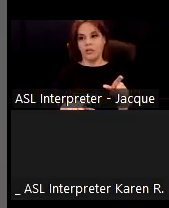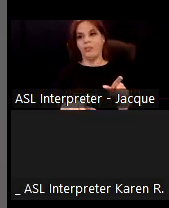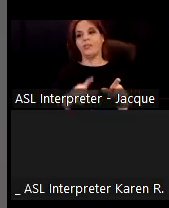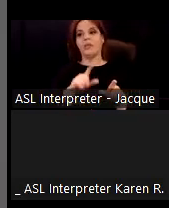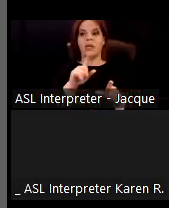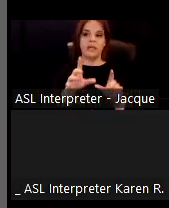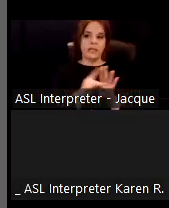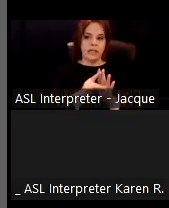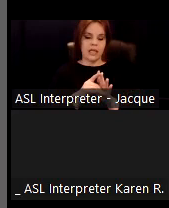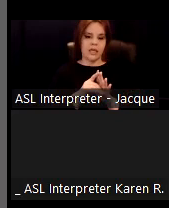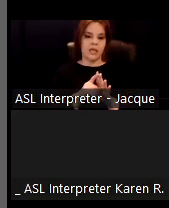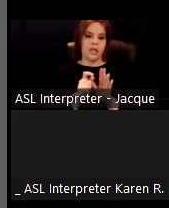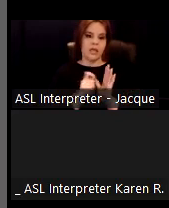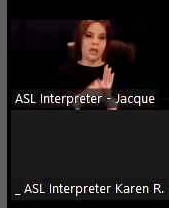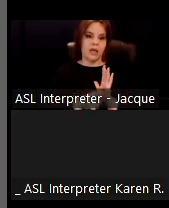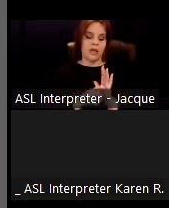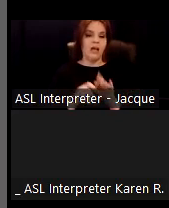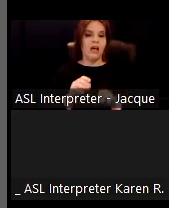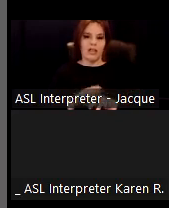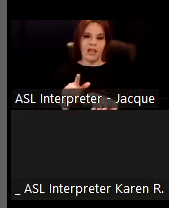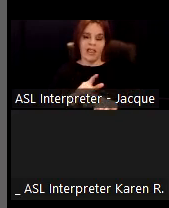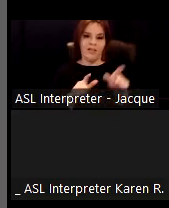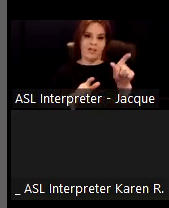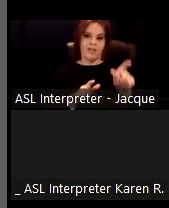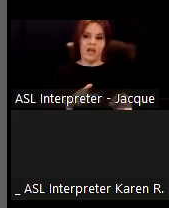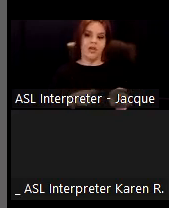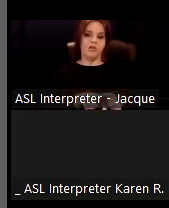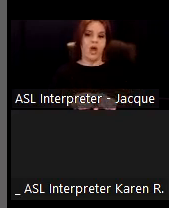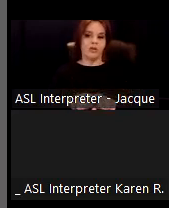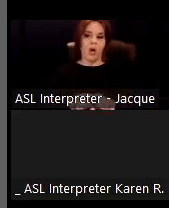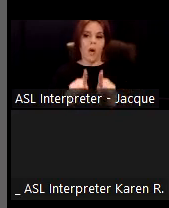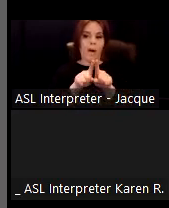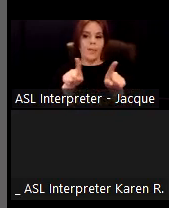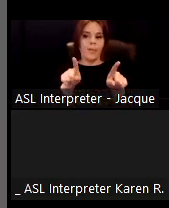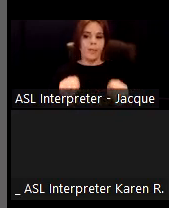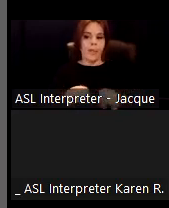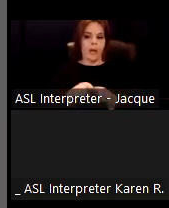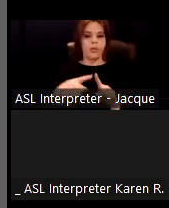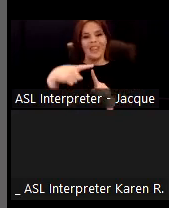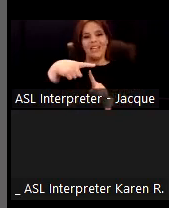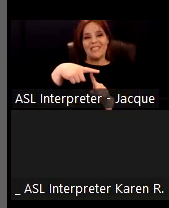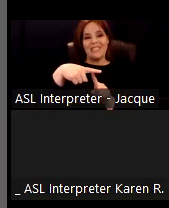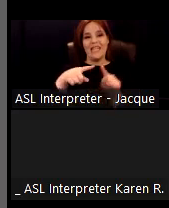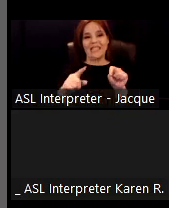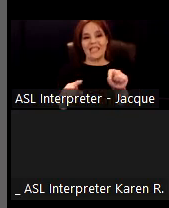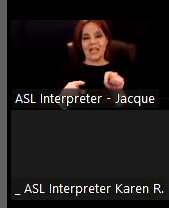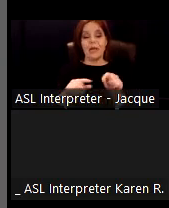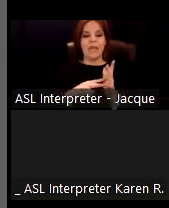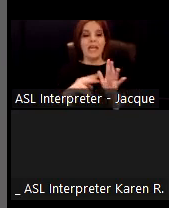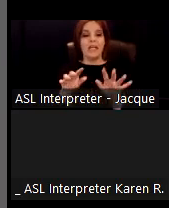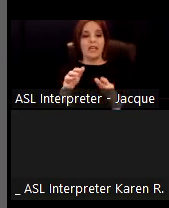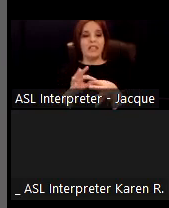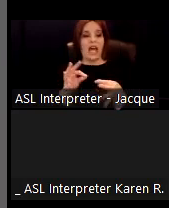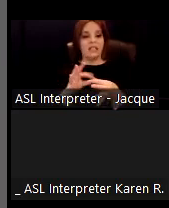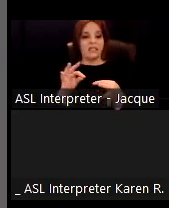note is. On that left-hand side, there's also a little box with a T in it. That's a text box. You can put